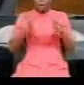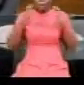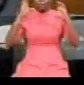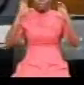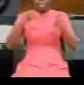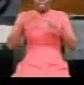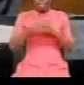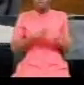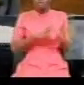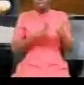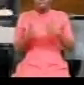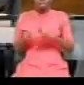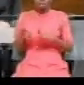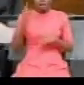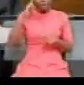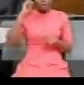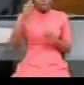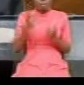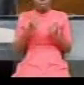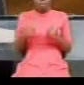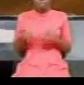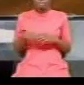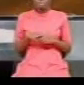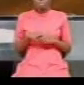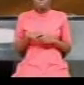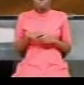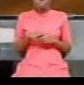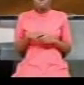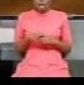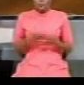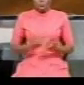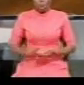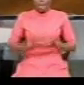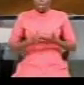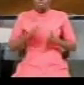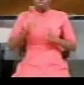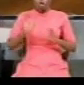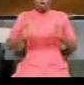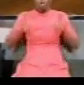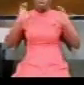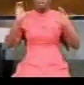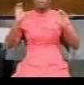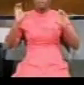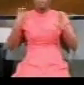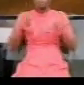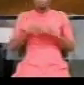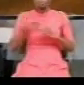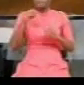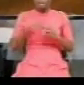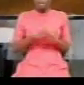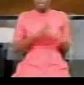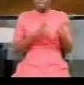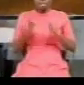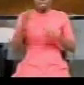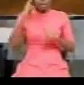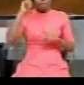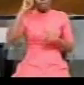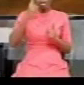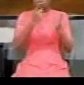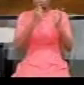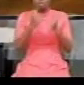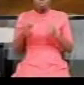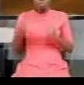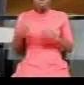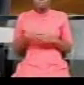in readiness for his coming. Weighing your commitment in readiness for